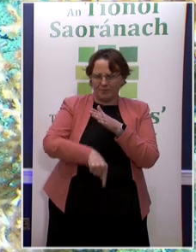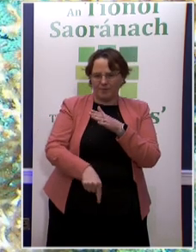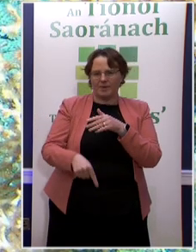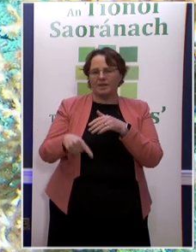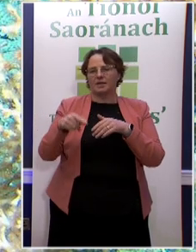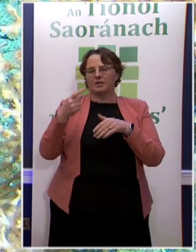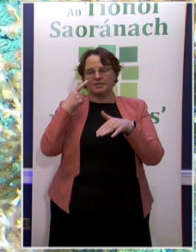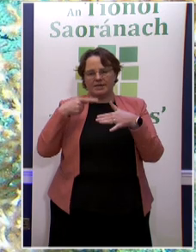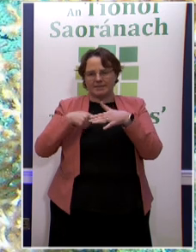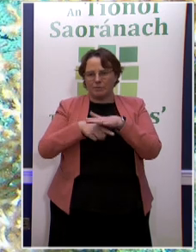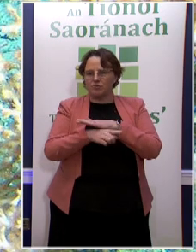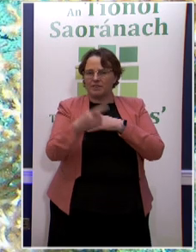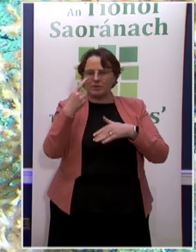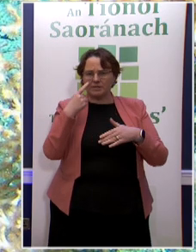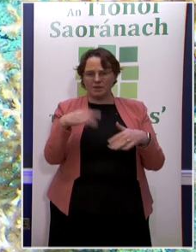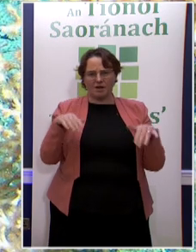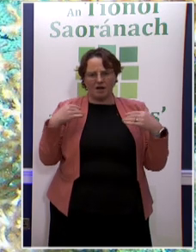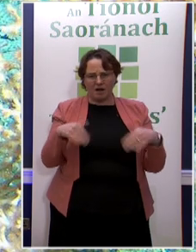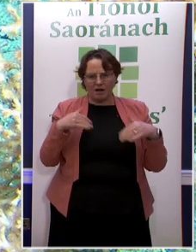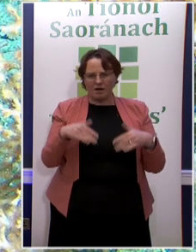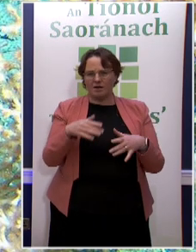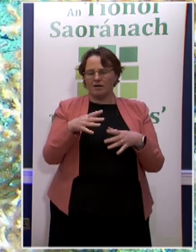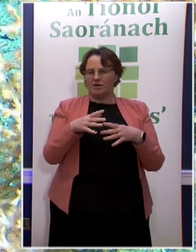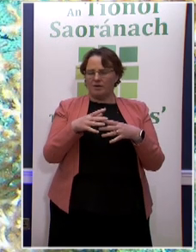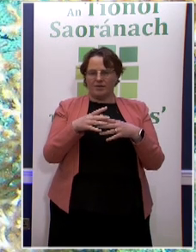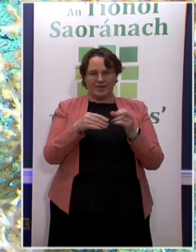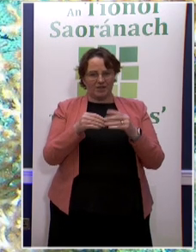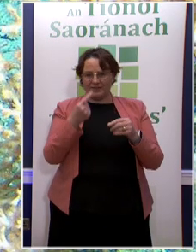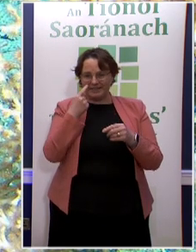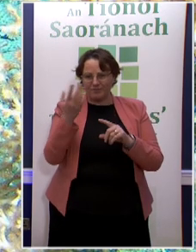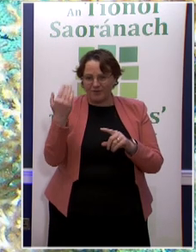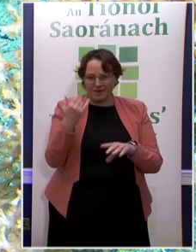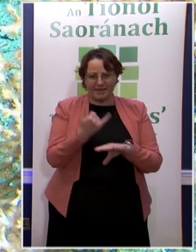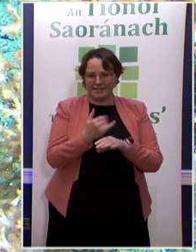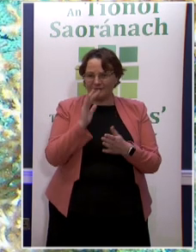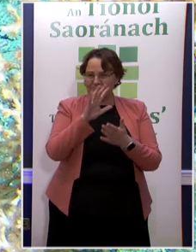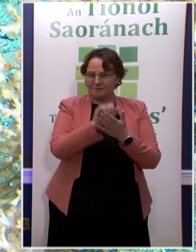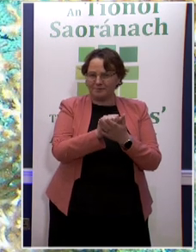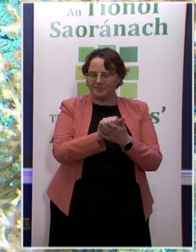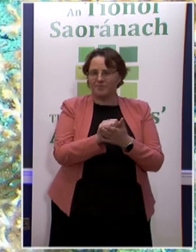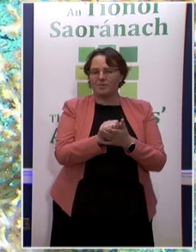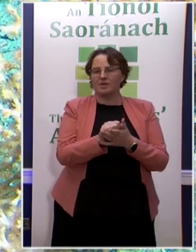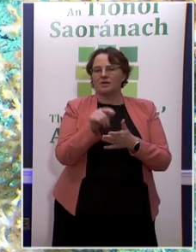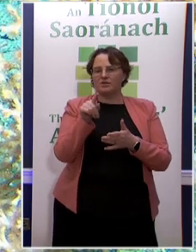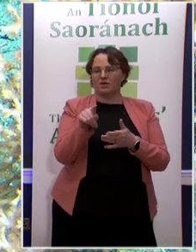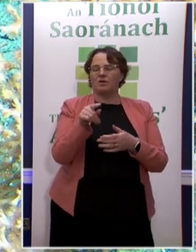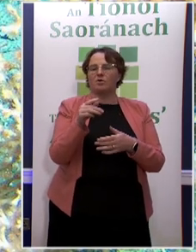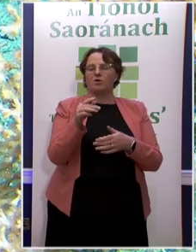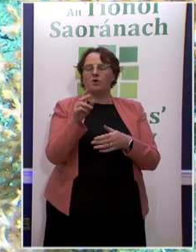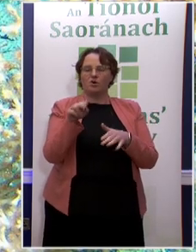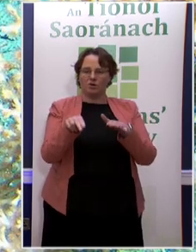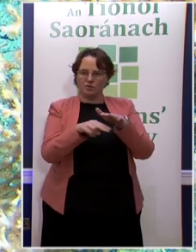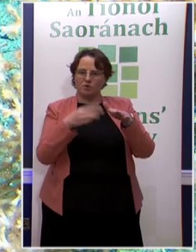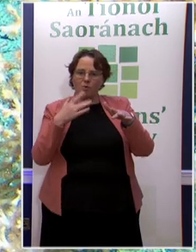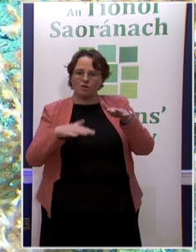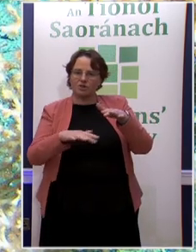remarkable creatures, many of which are yet to be discovered. These are cold water corals that were only discovered a